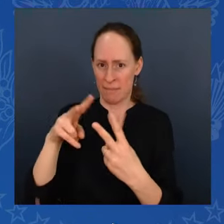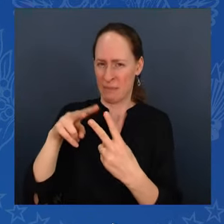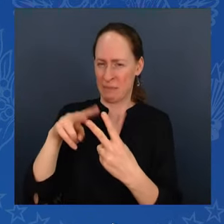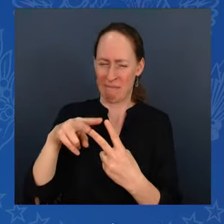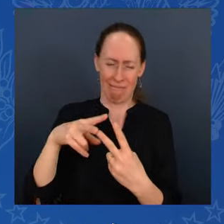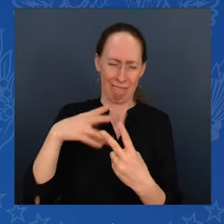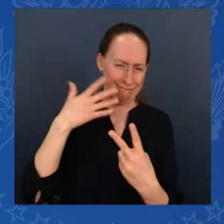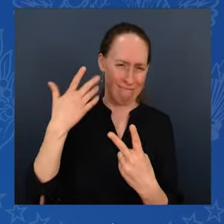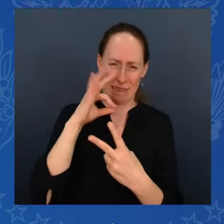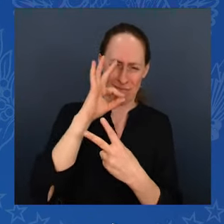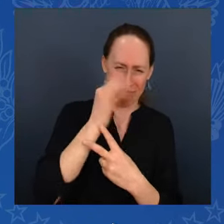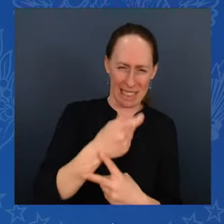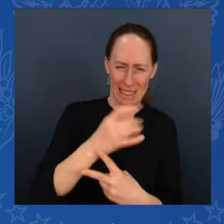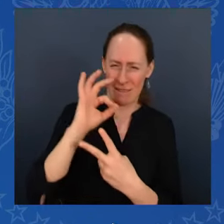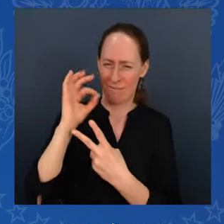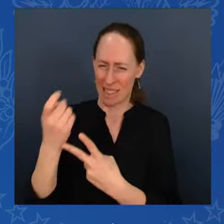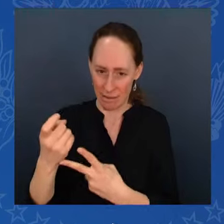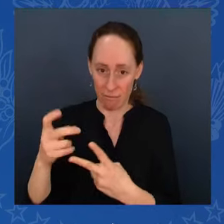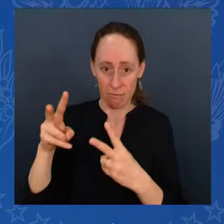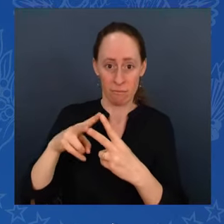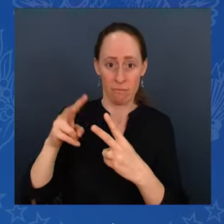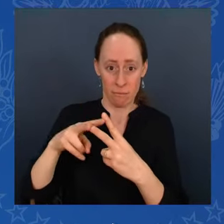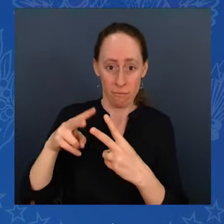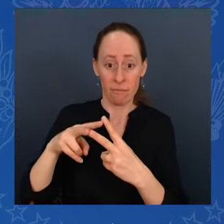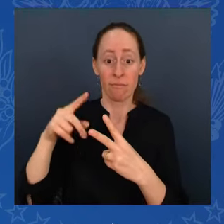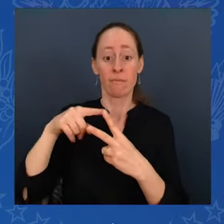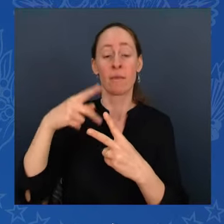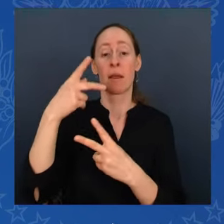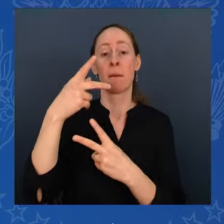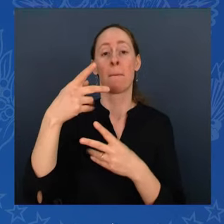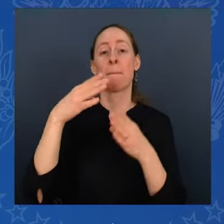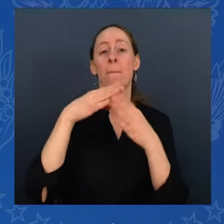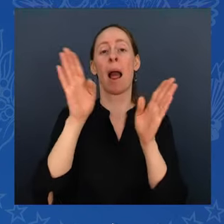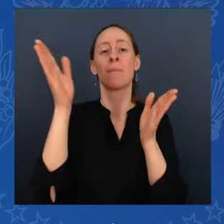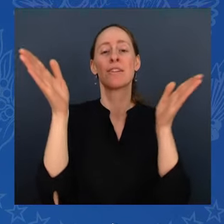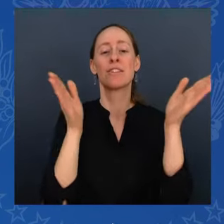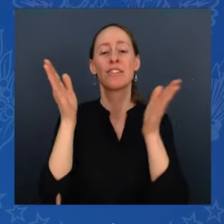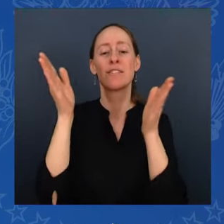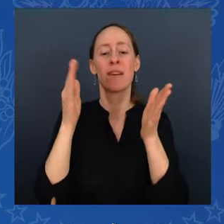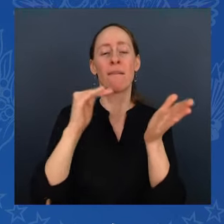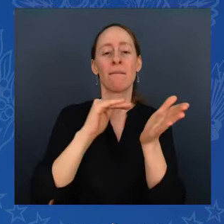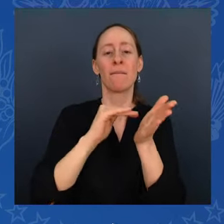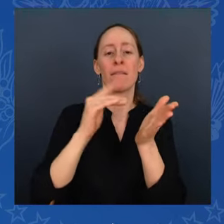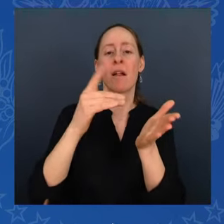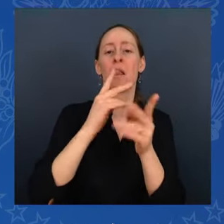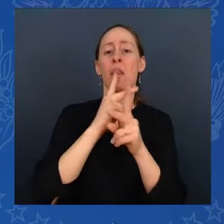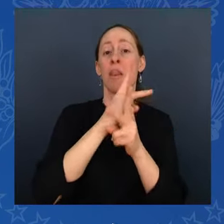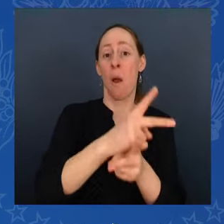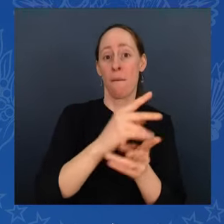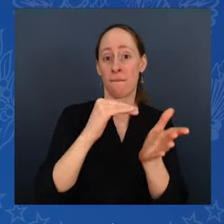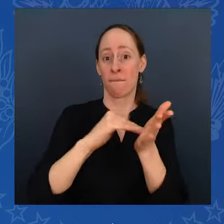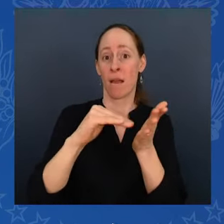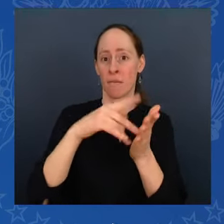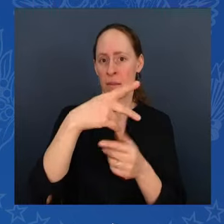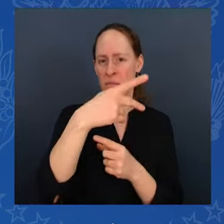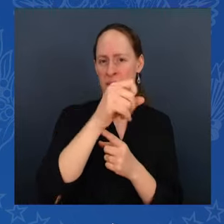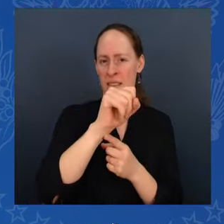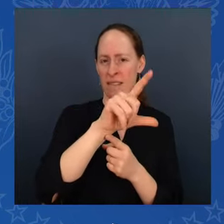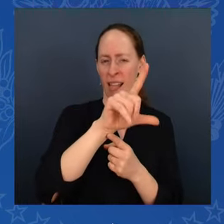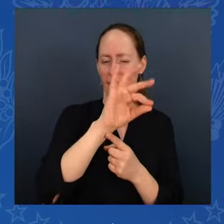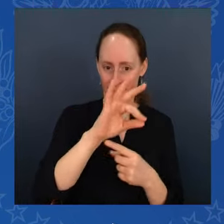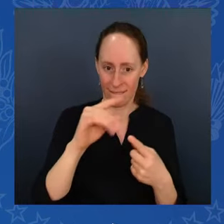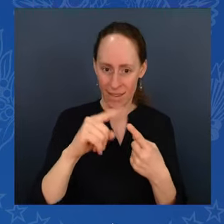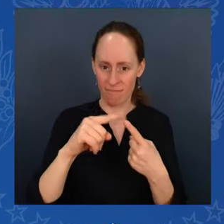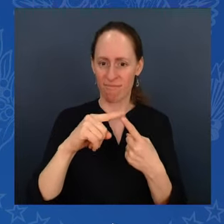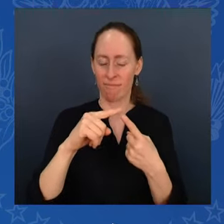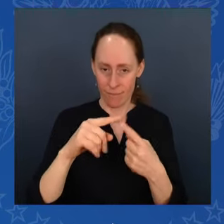we fixed what was called the Public Service Loan Forgiveness Program, which was designed to make sure those in public service,